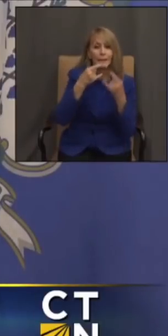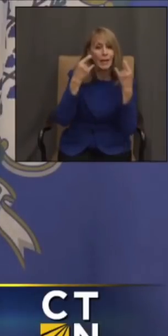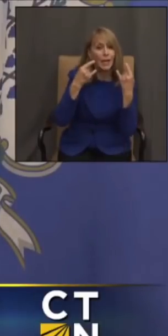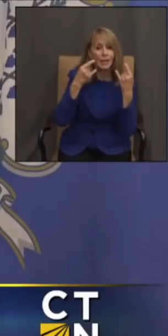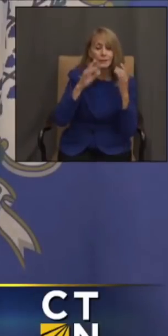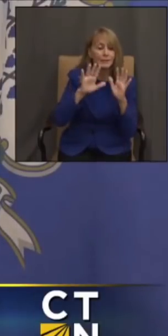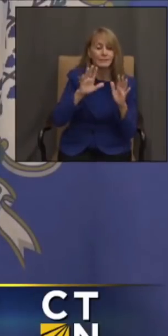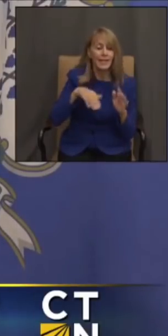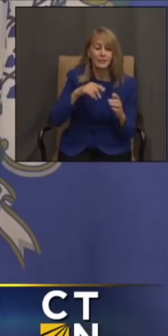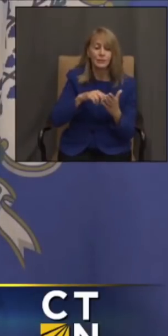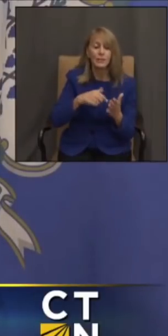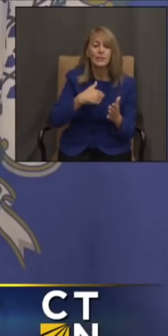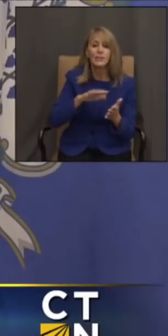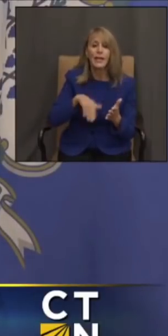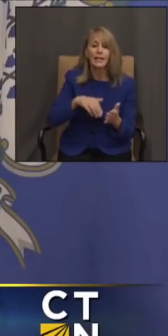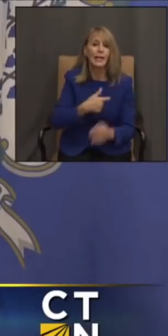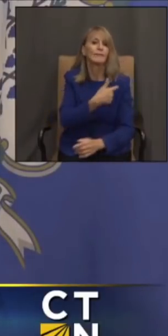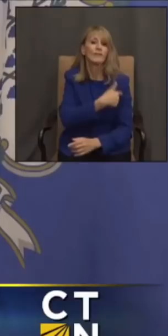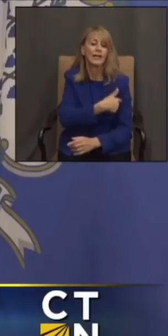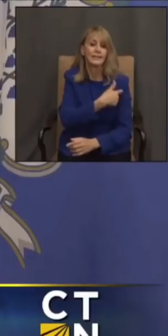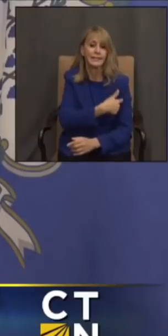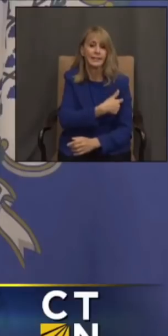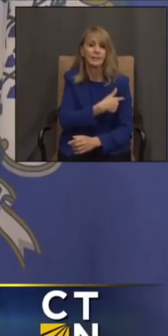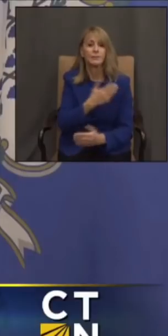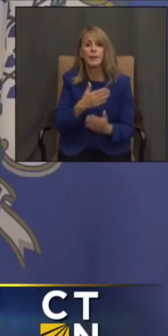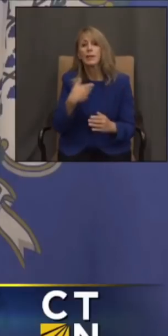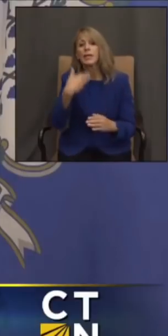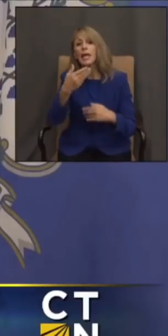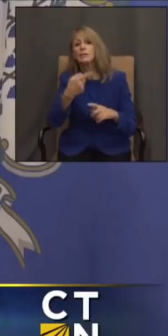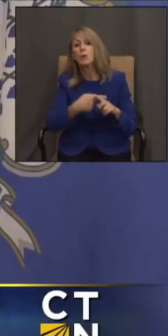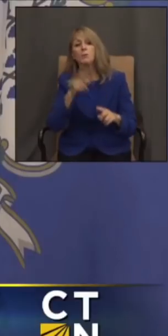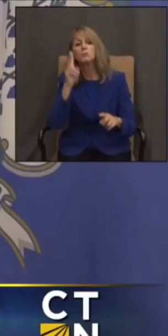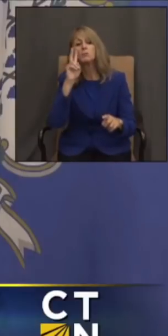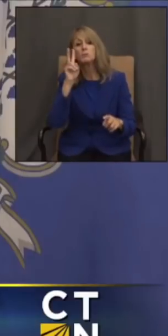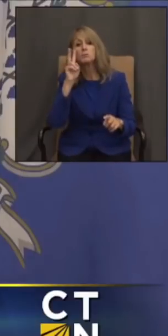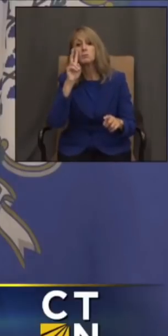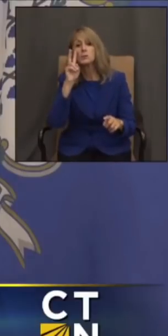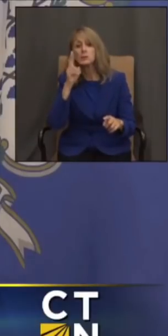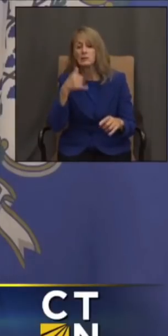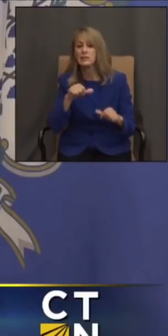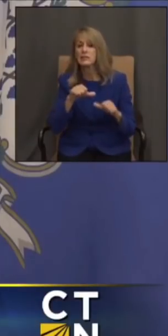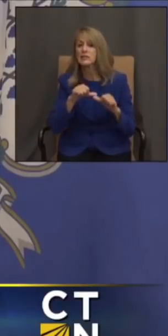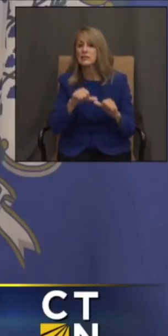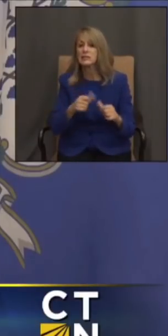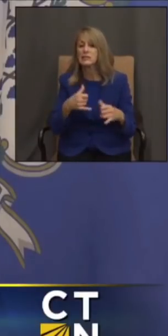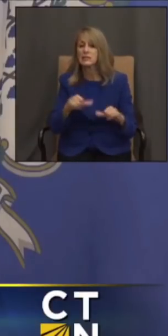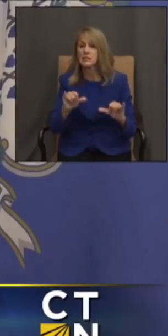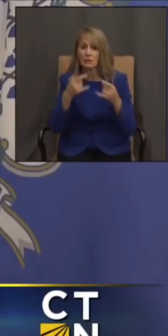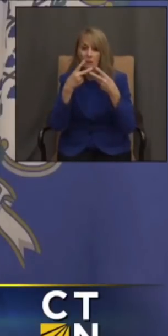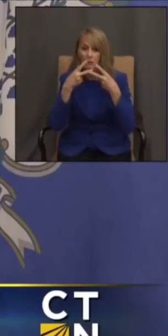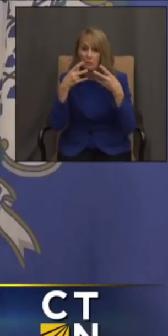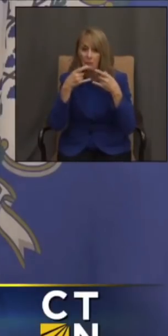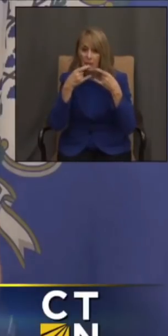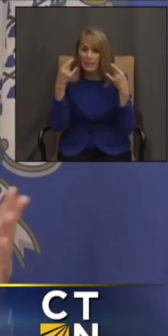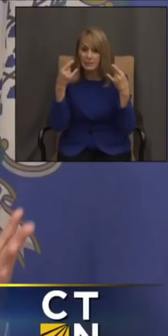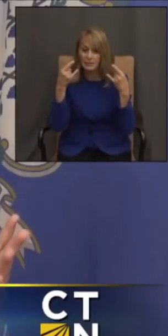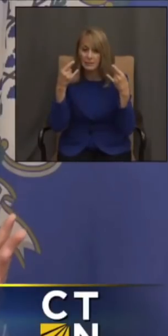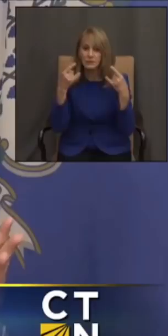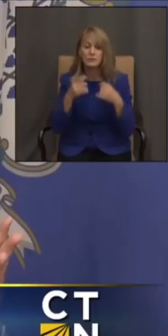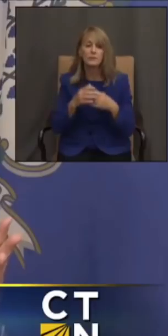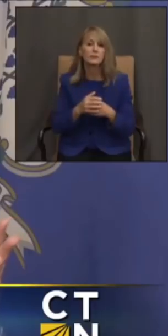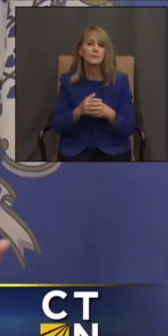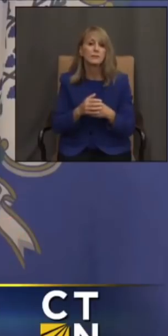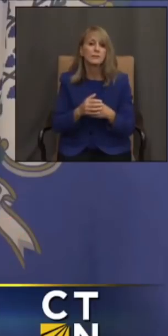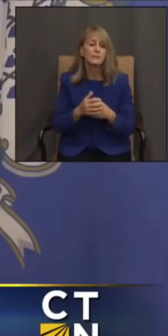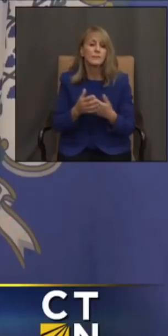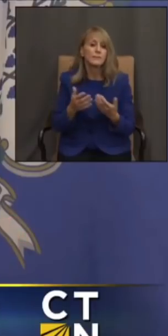position in 30 days than we are today. And even if it's a